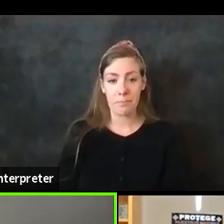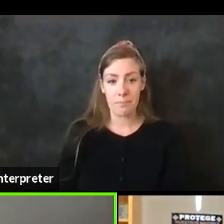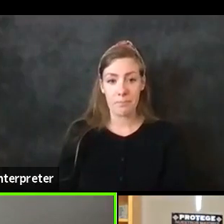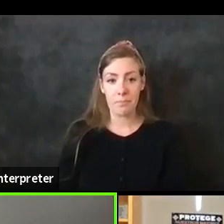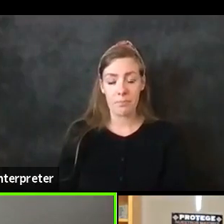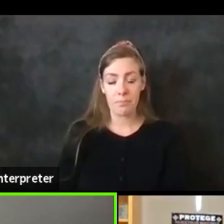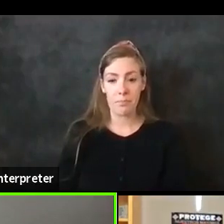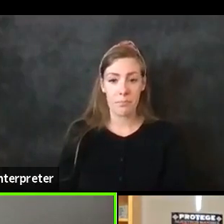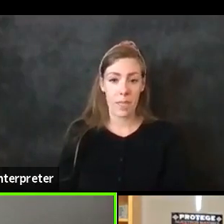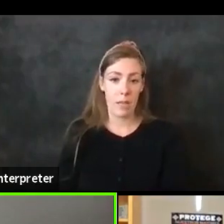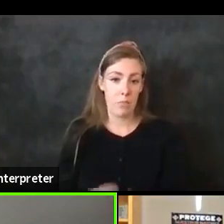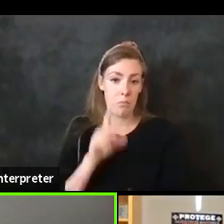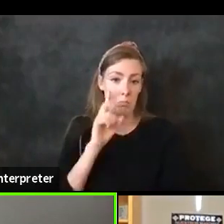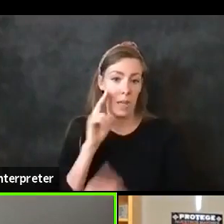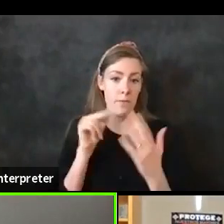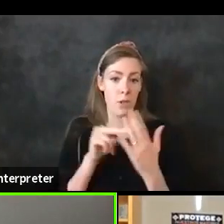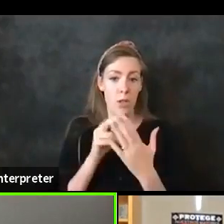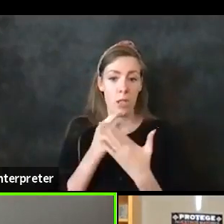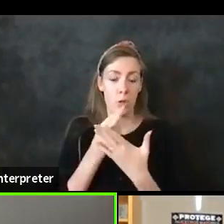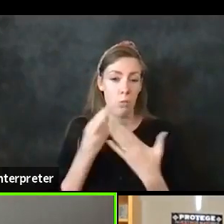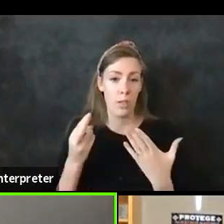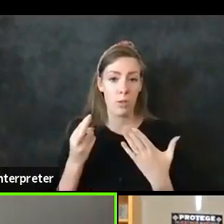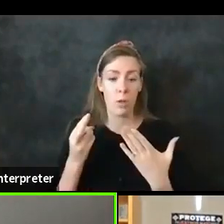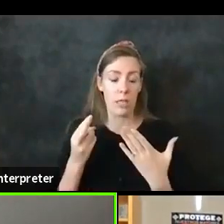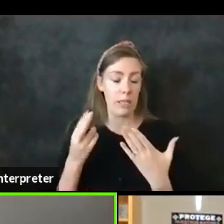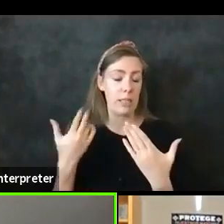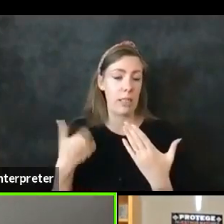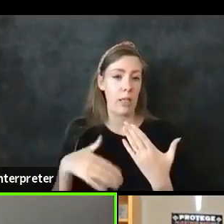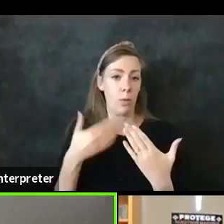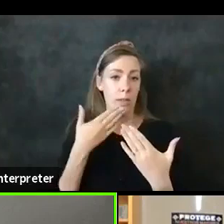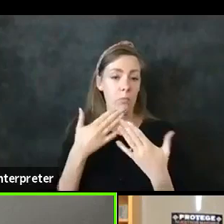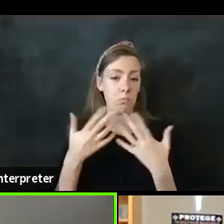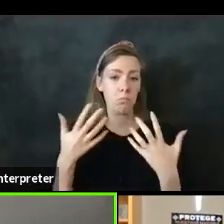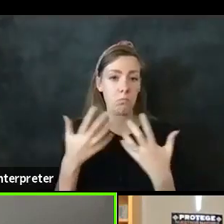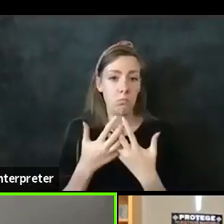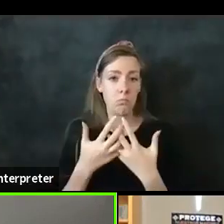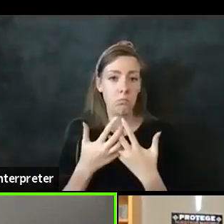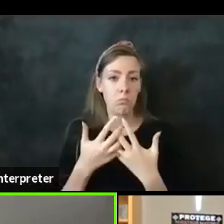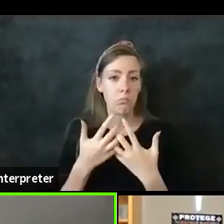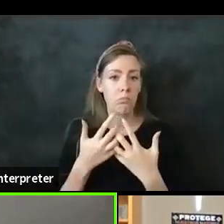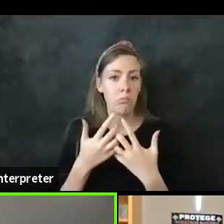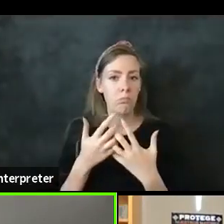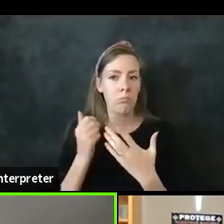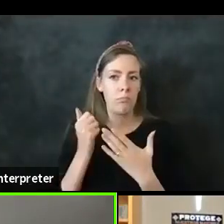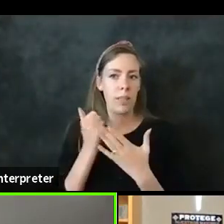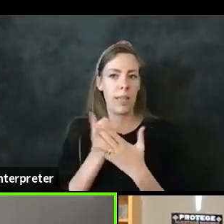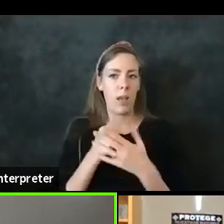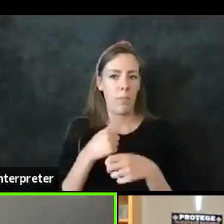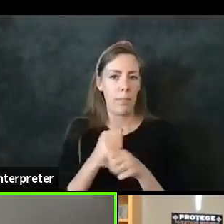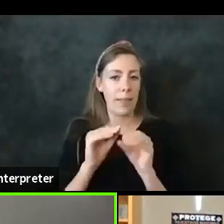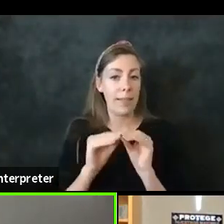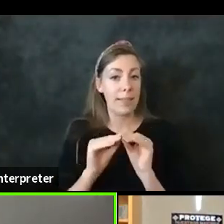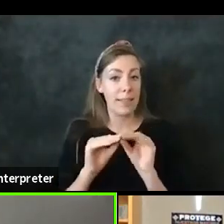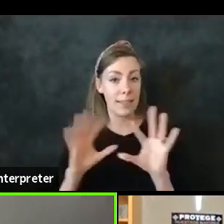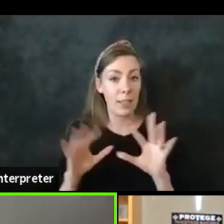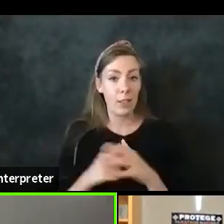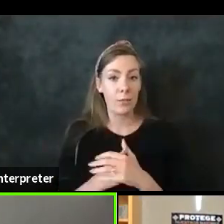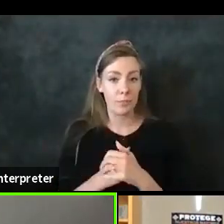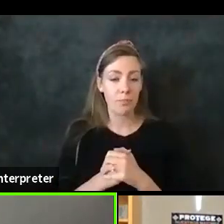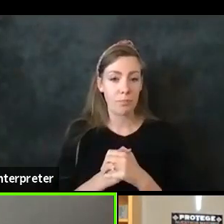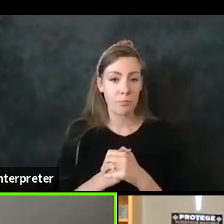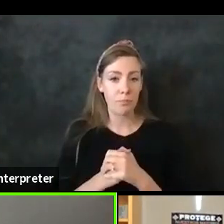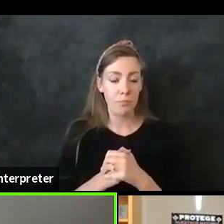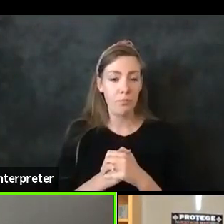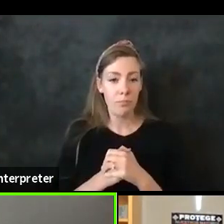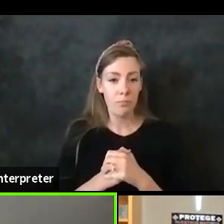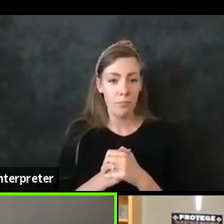this page, and they're really great. They speak at a great level to everybody so that there's understanding and acceptance.